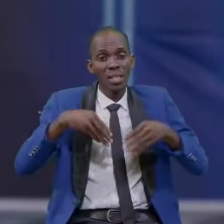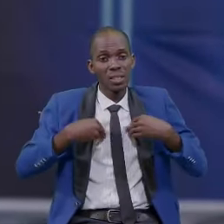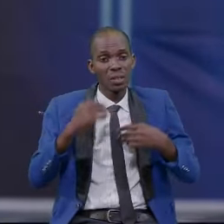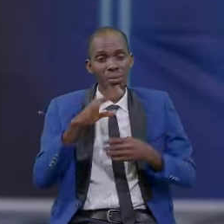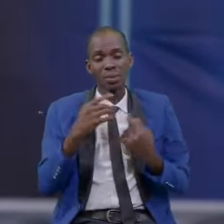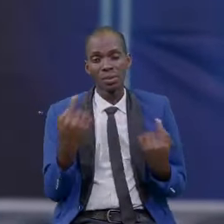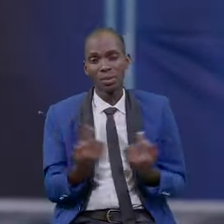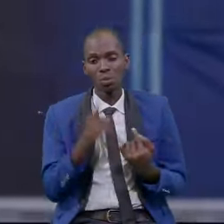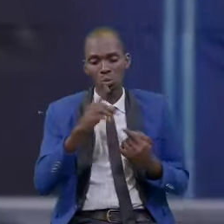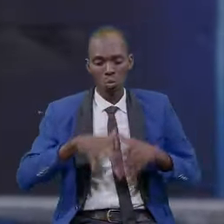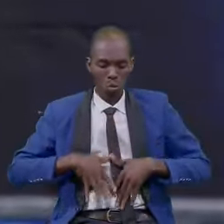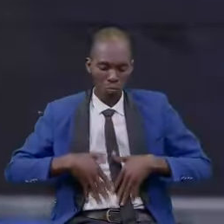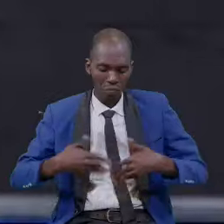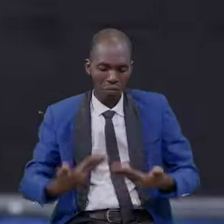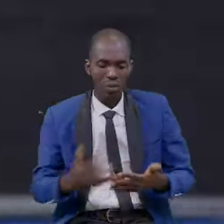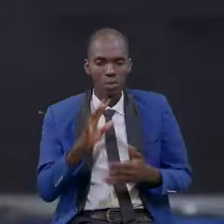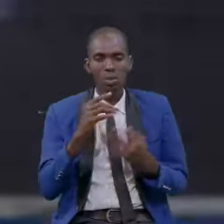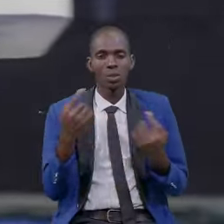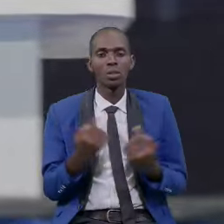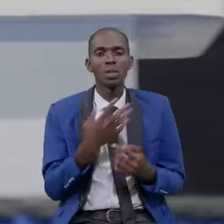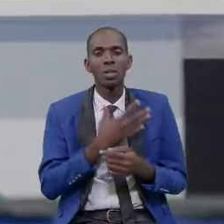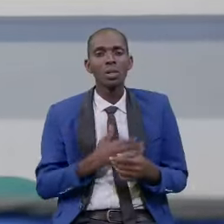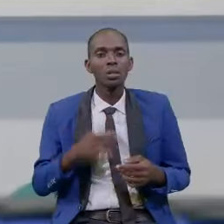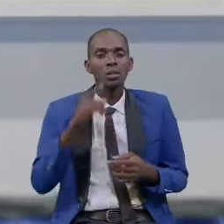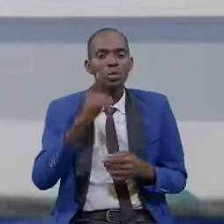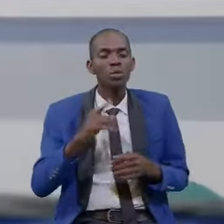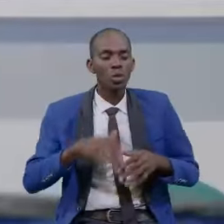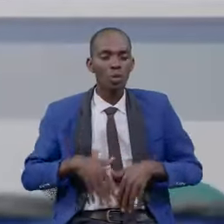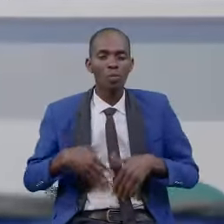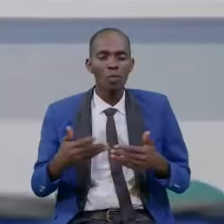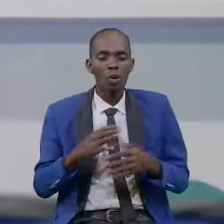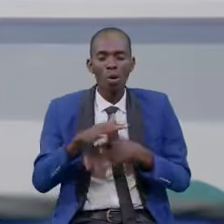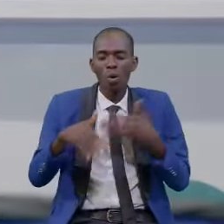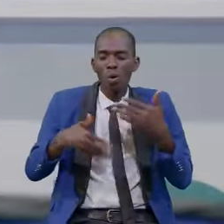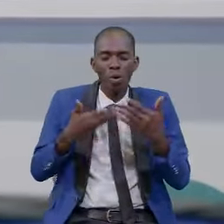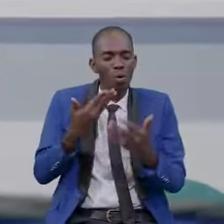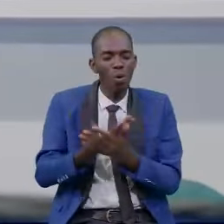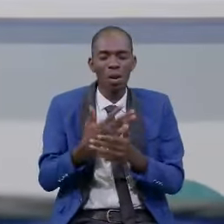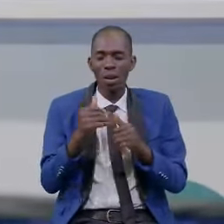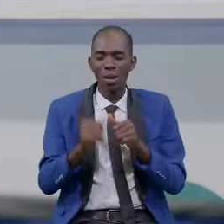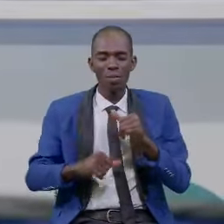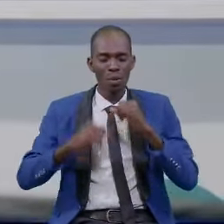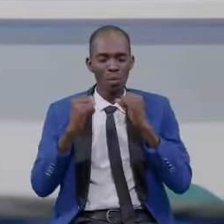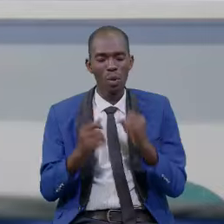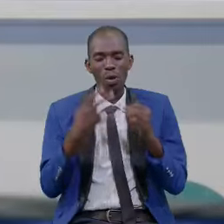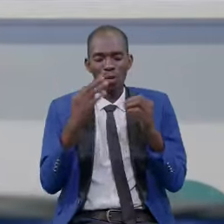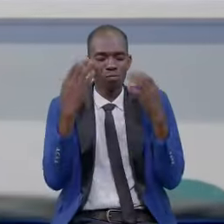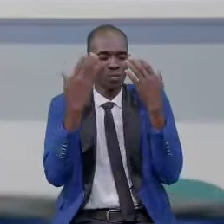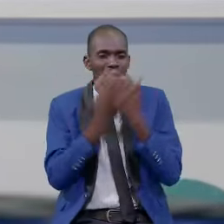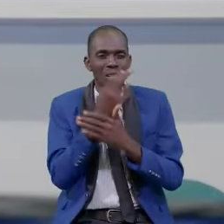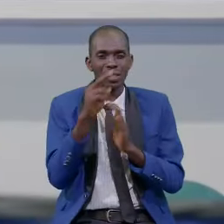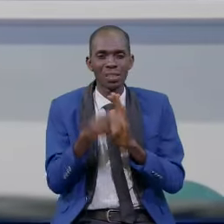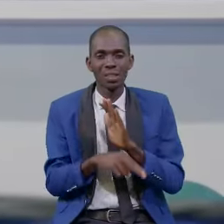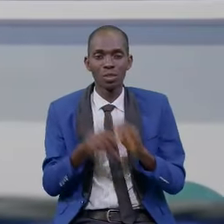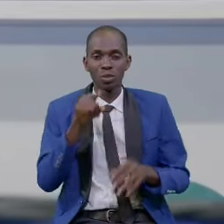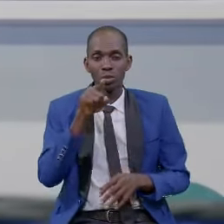your sin, and you confess all the powers of darkness that you have been getting into, he that